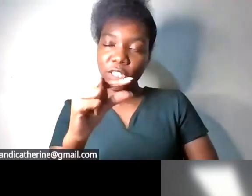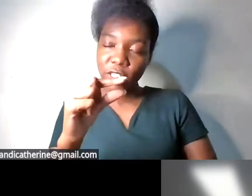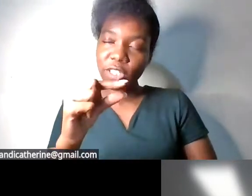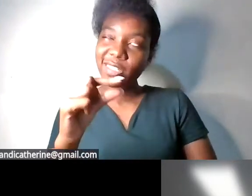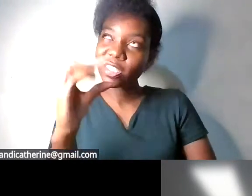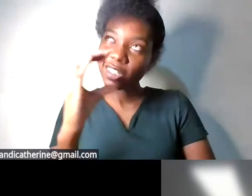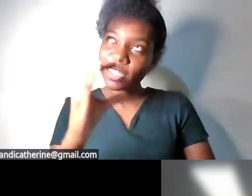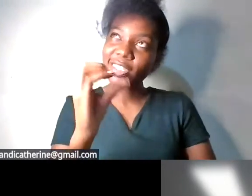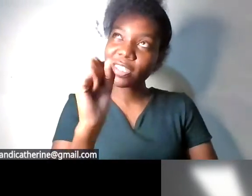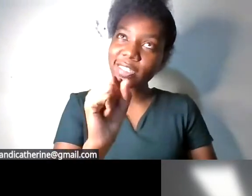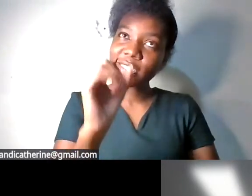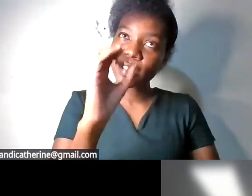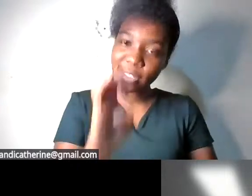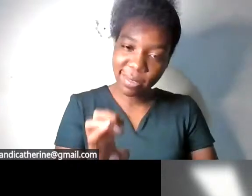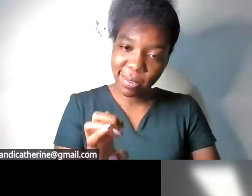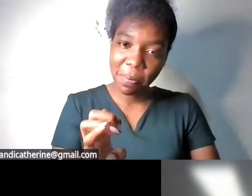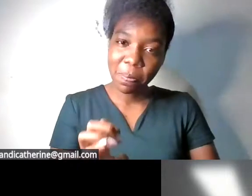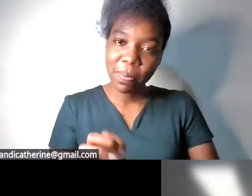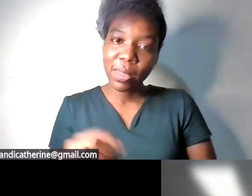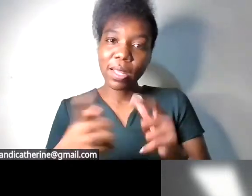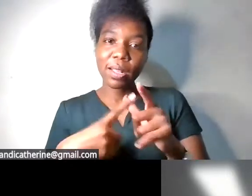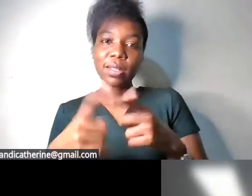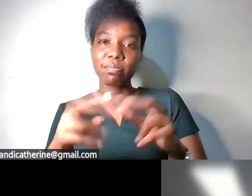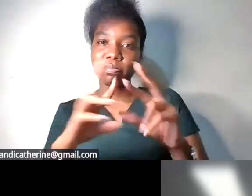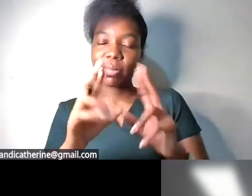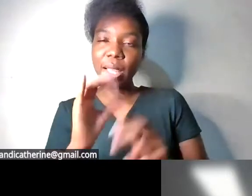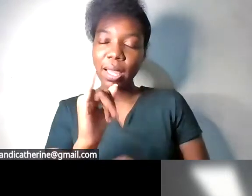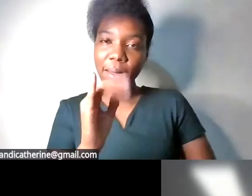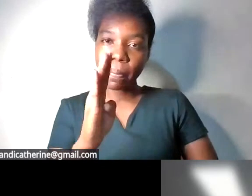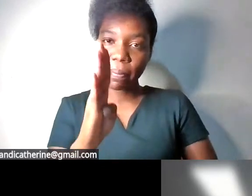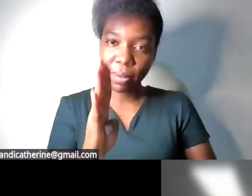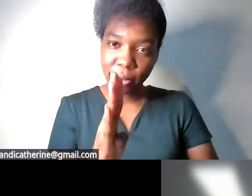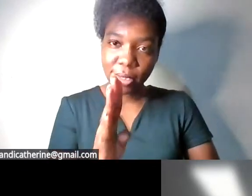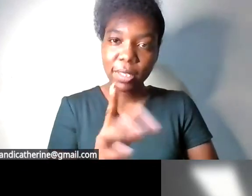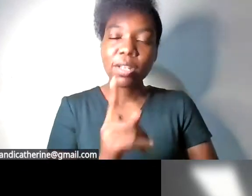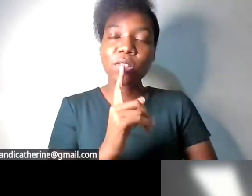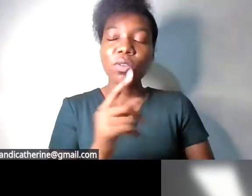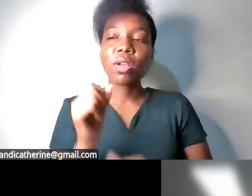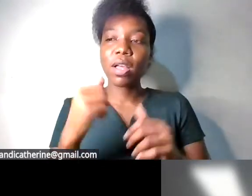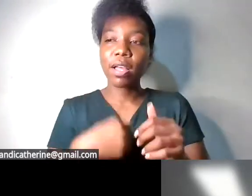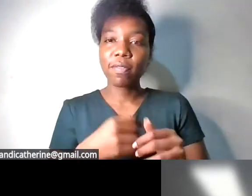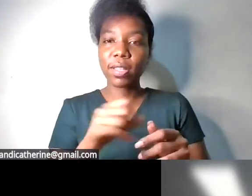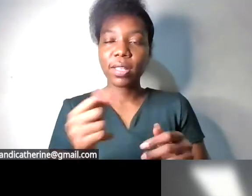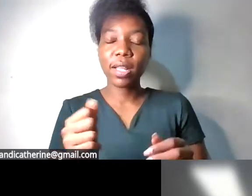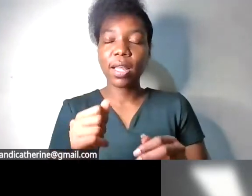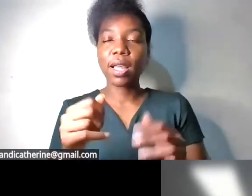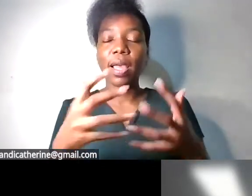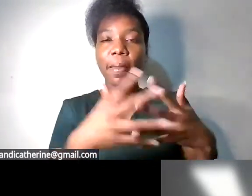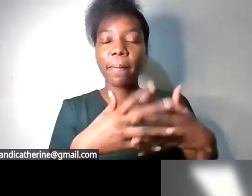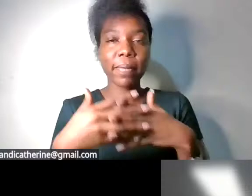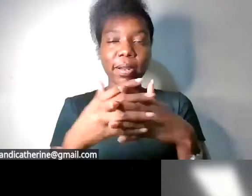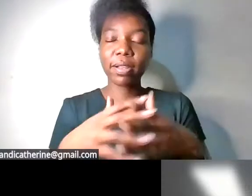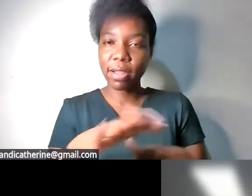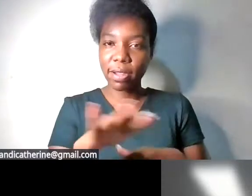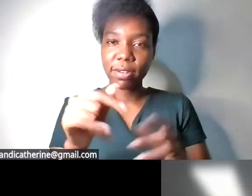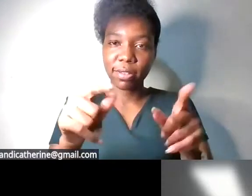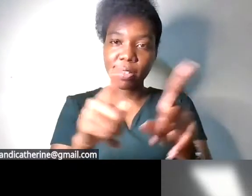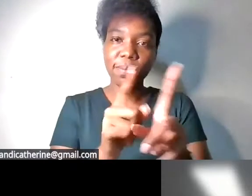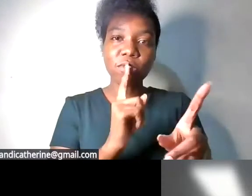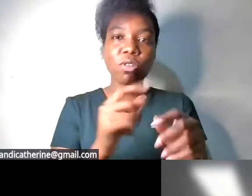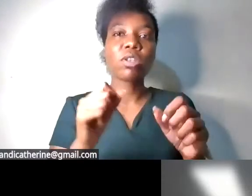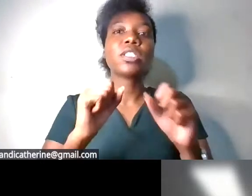through international education, or IB, for those who are in the American side of international education, all these systems are